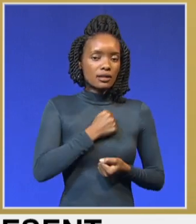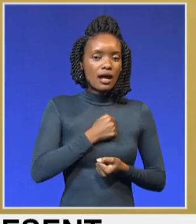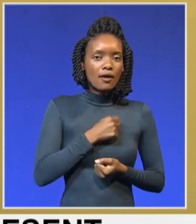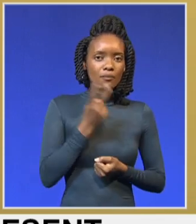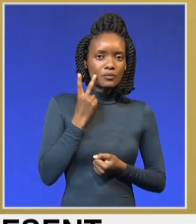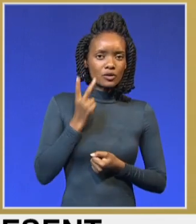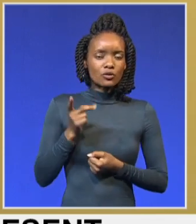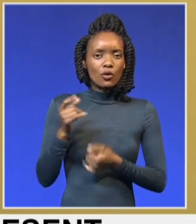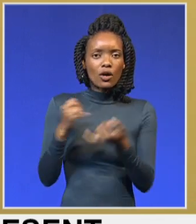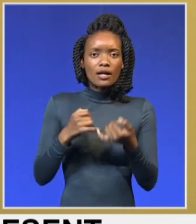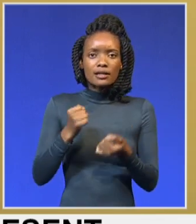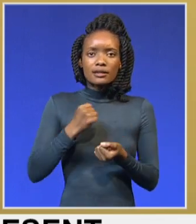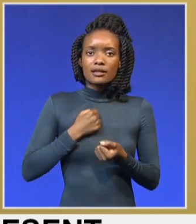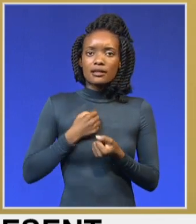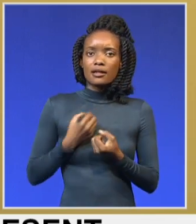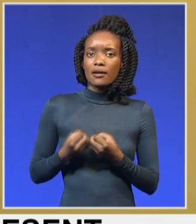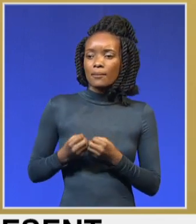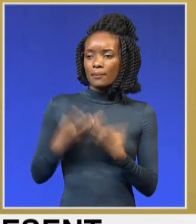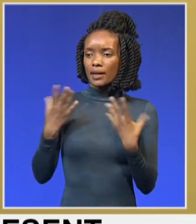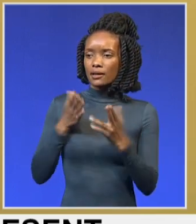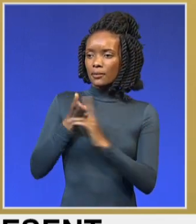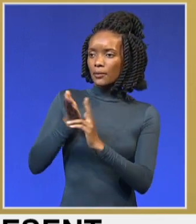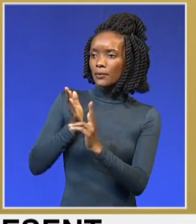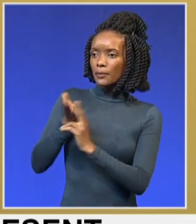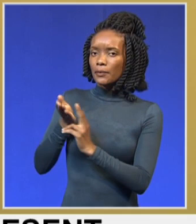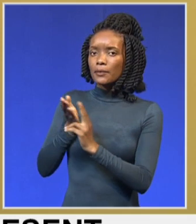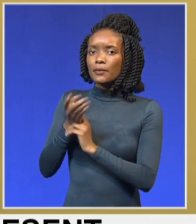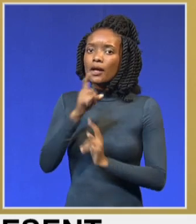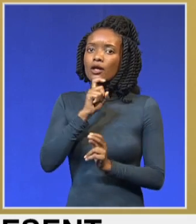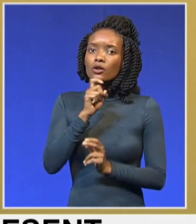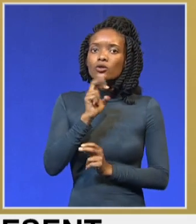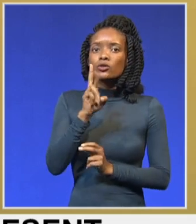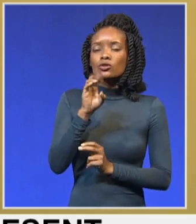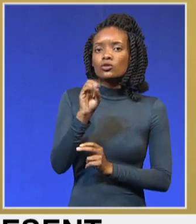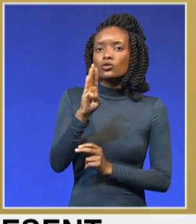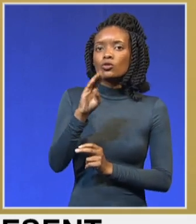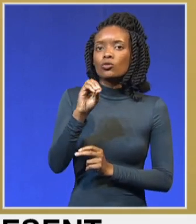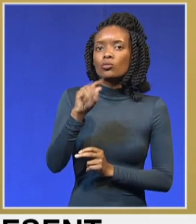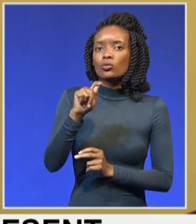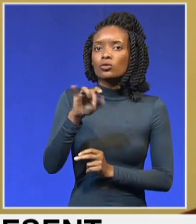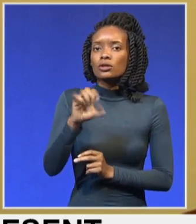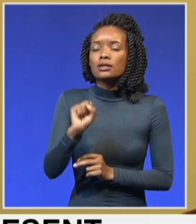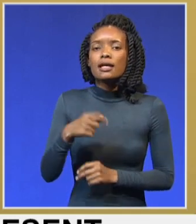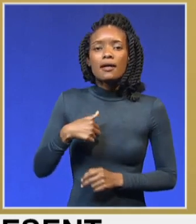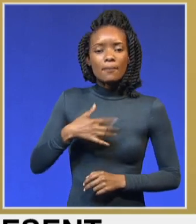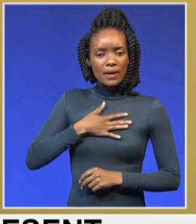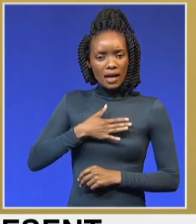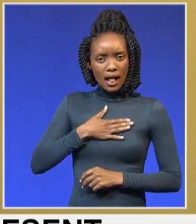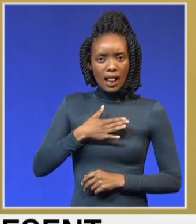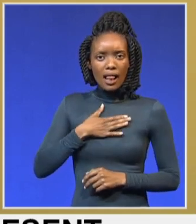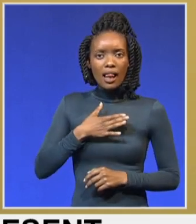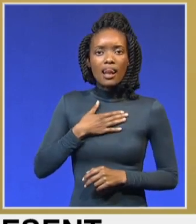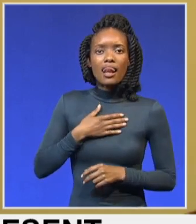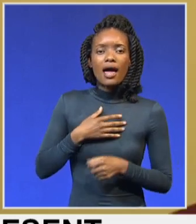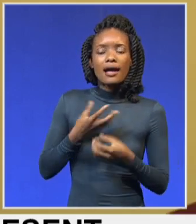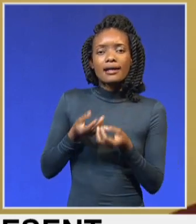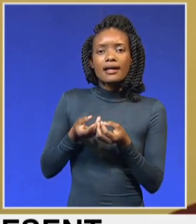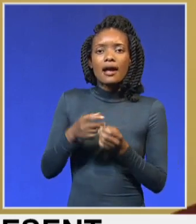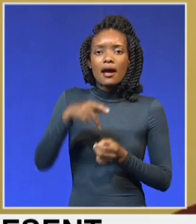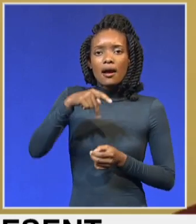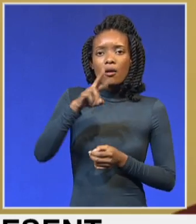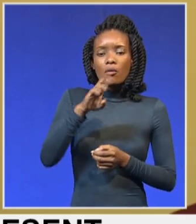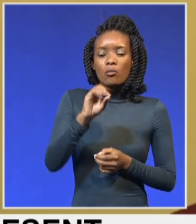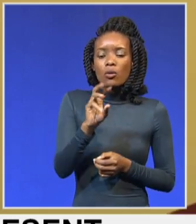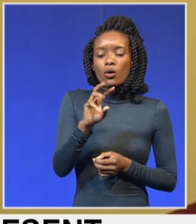got opened for him through robotics. And I really like programming, and I think this is the platform,